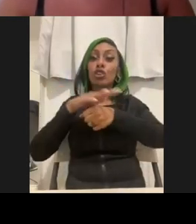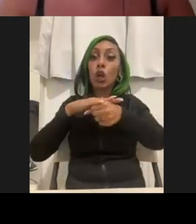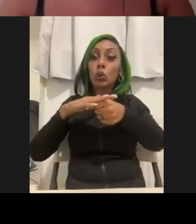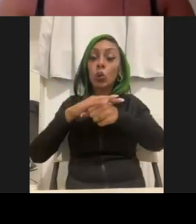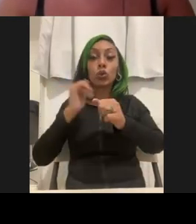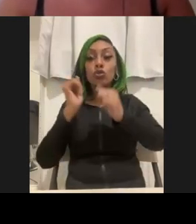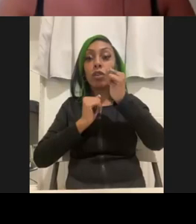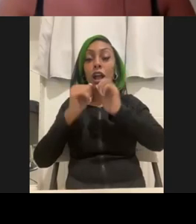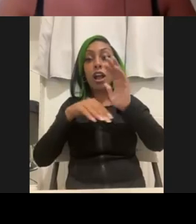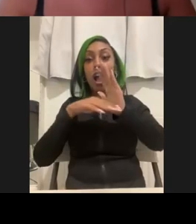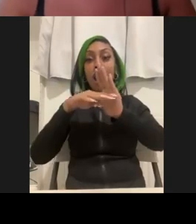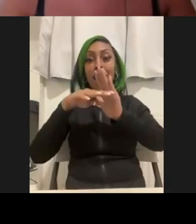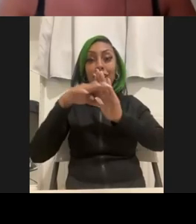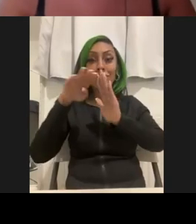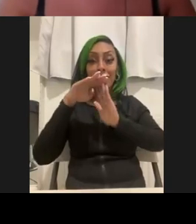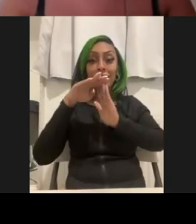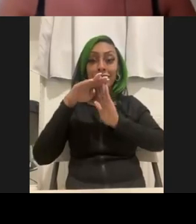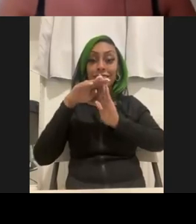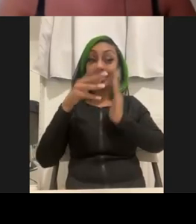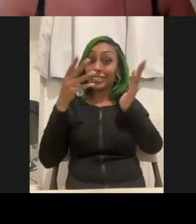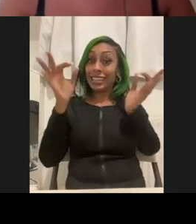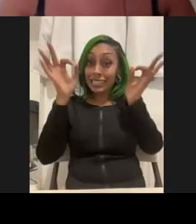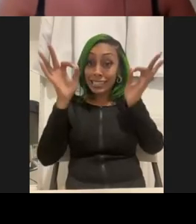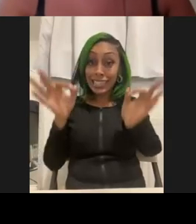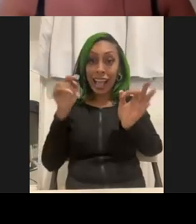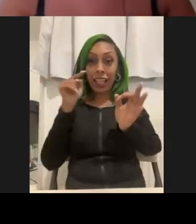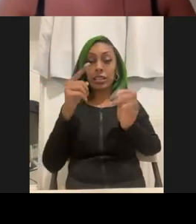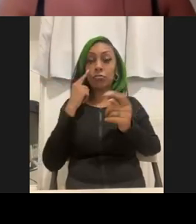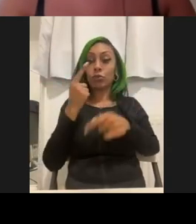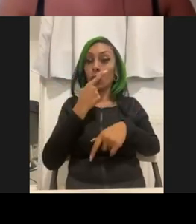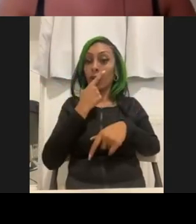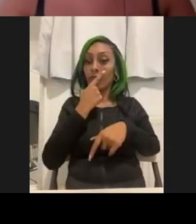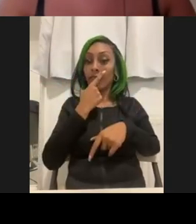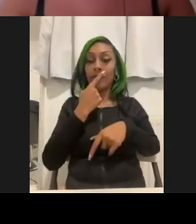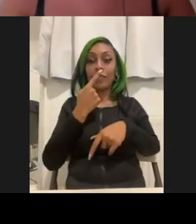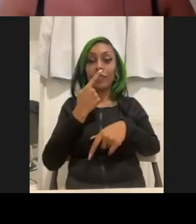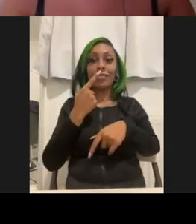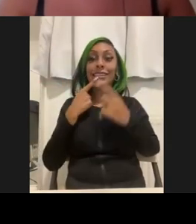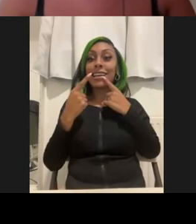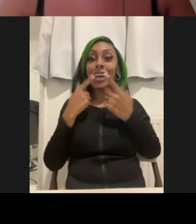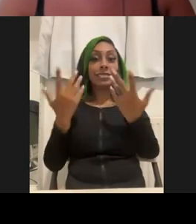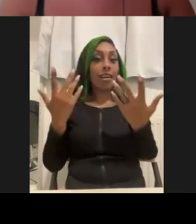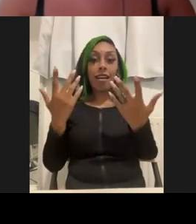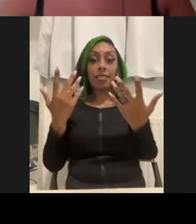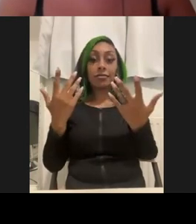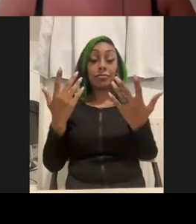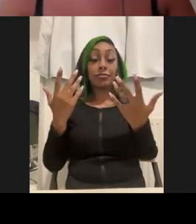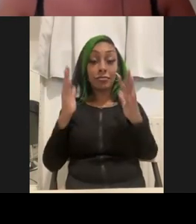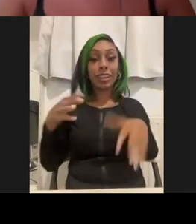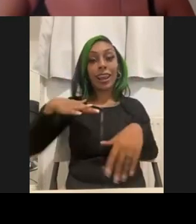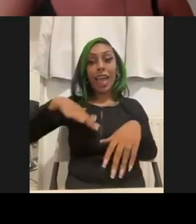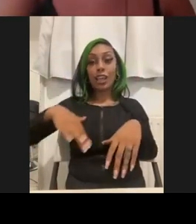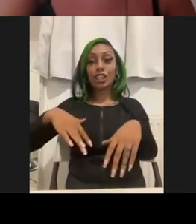hierarchies referenced above, exactly this sort of proof, i.e. data, is what is necessary to